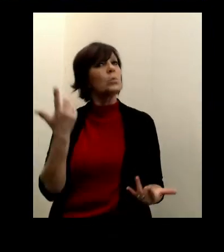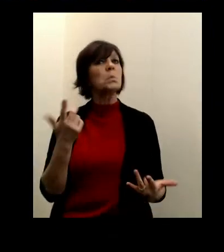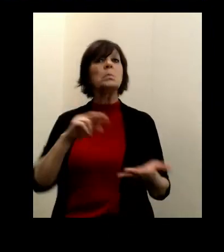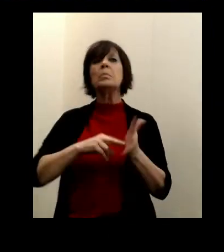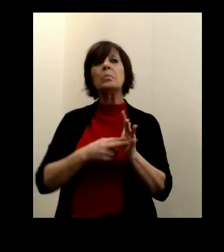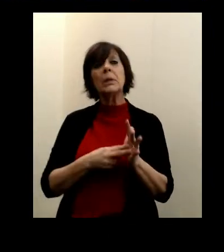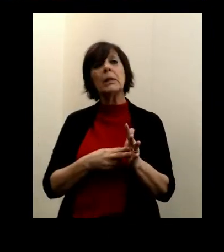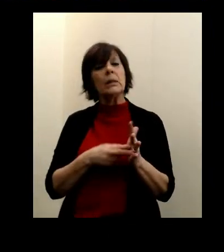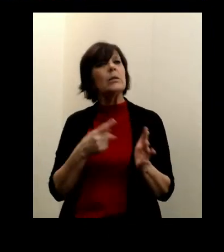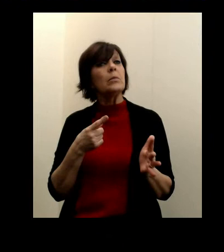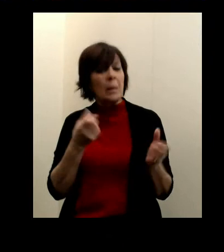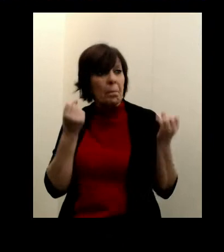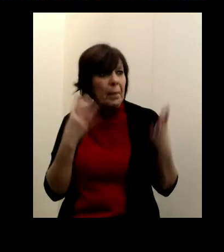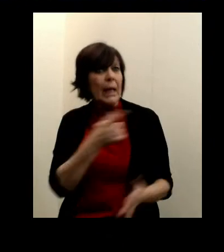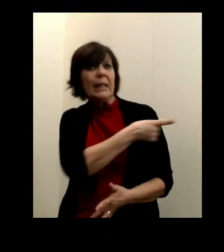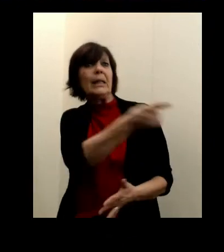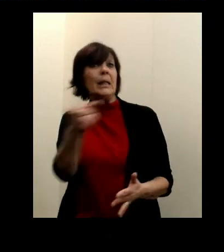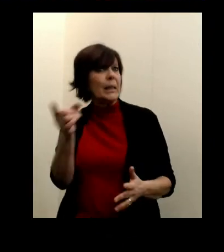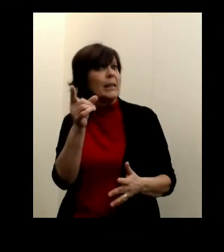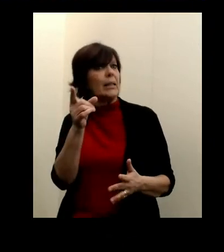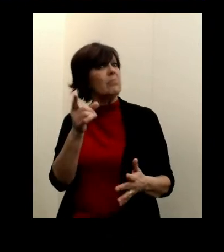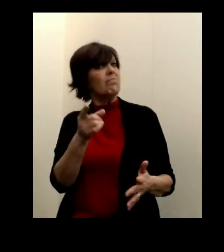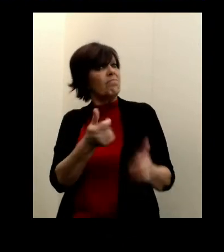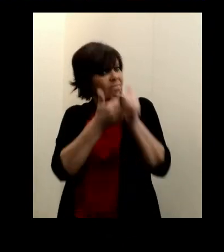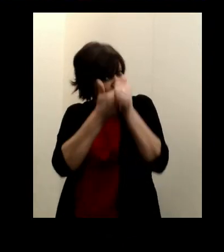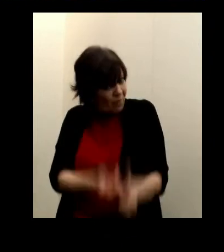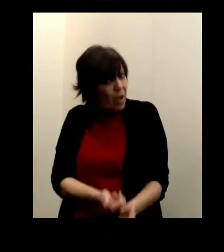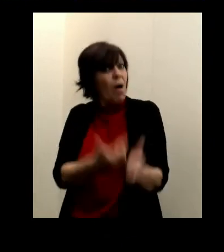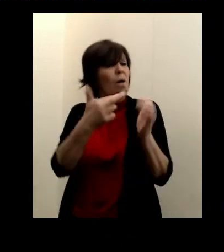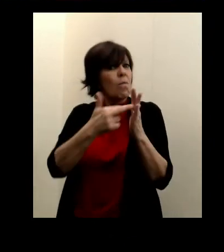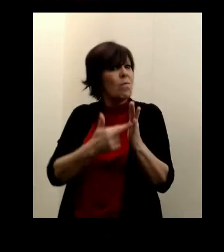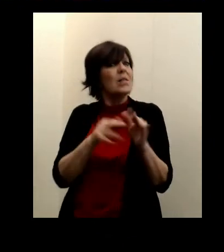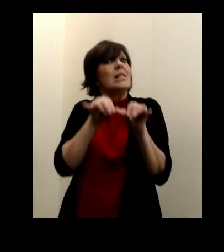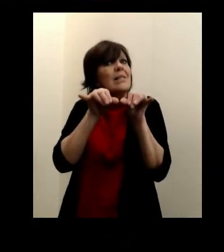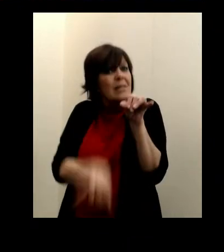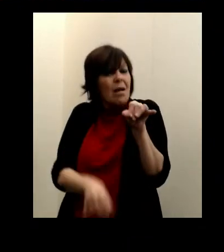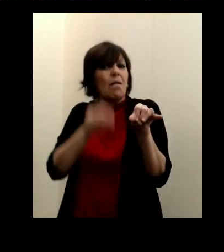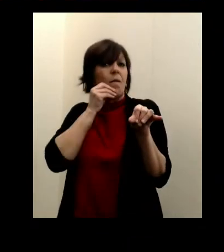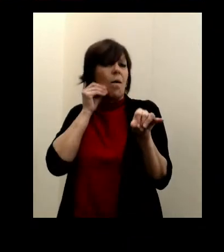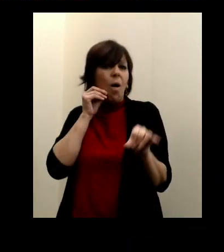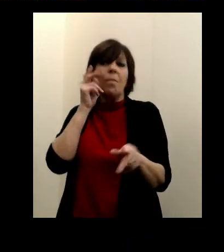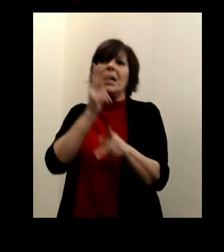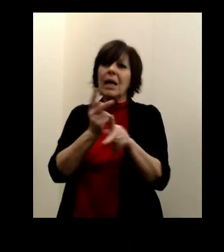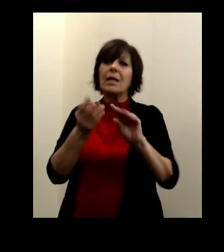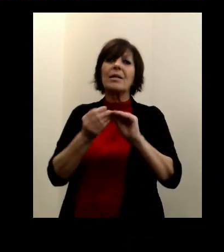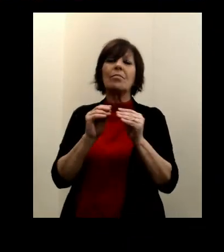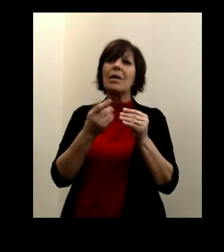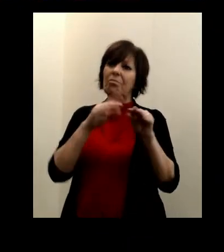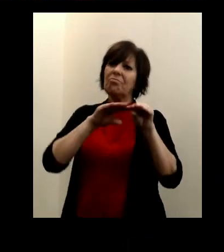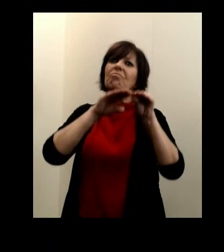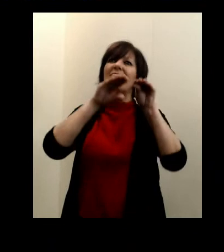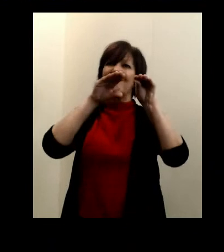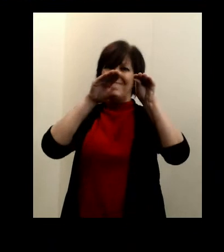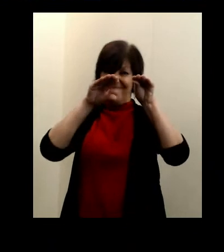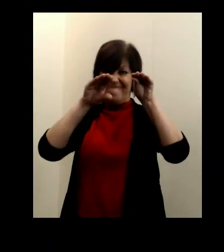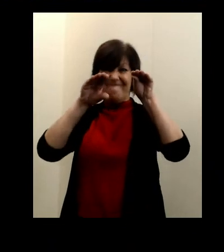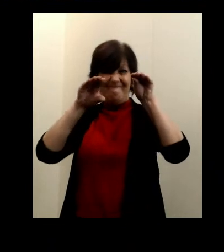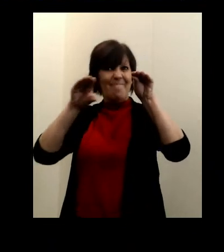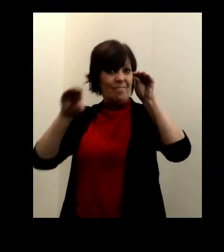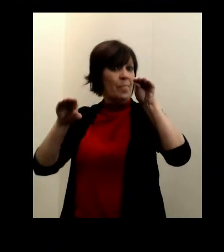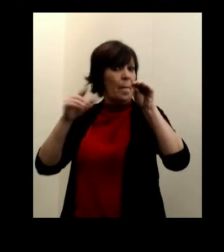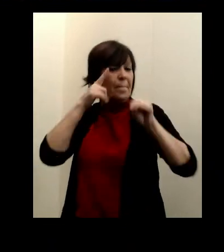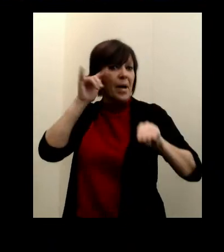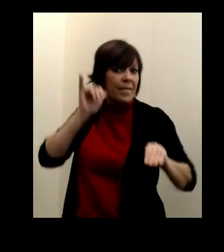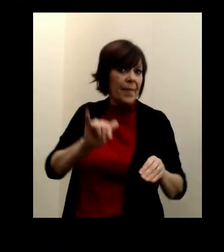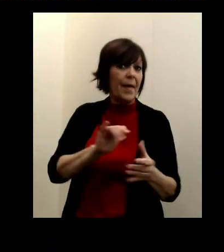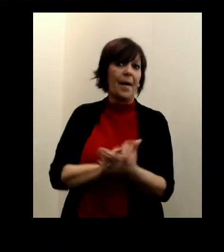that many people in the community were doing the right thing, and we were able to keep our numbers down in the community in terms of cases,